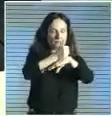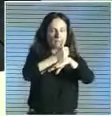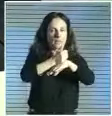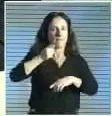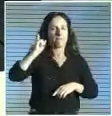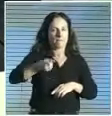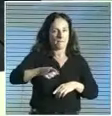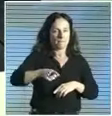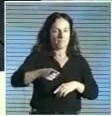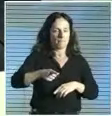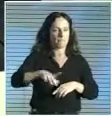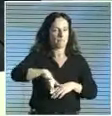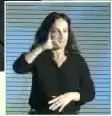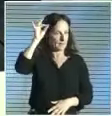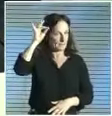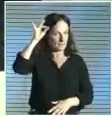And